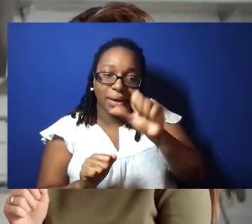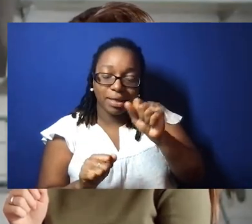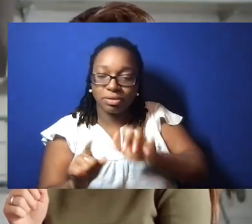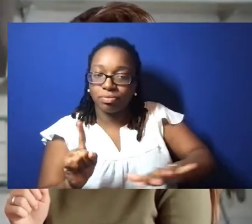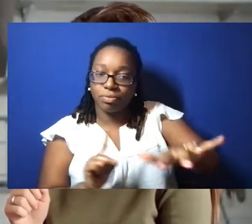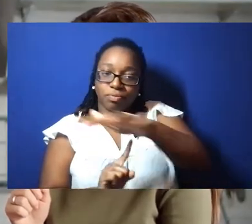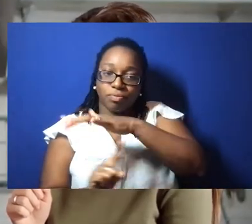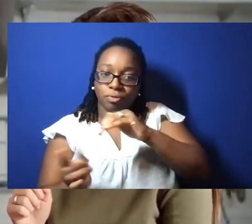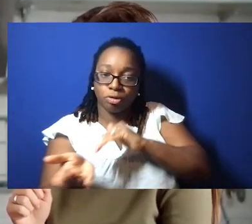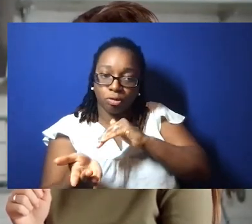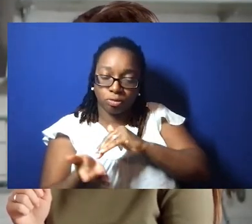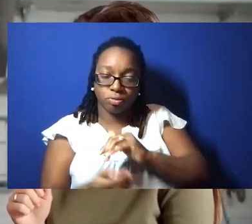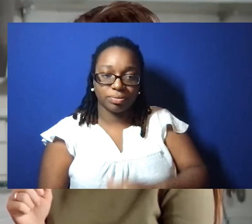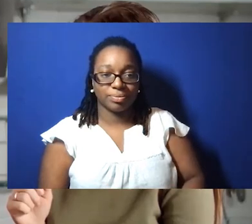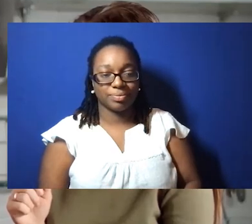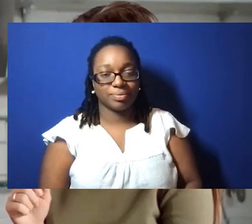among providers.